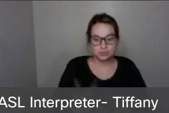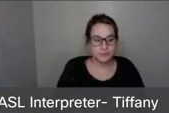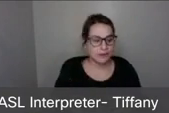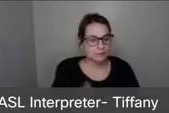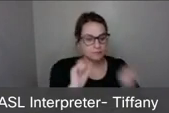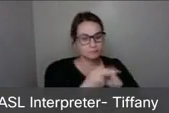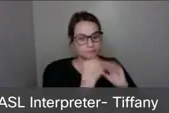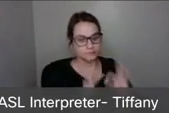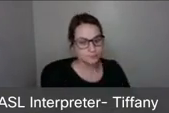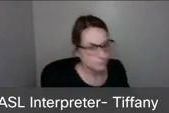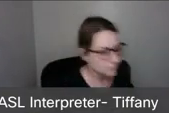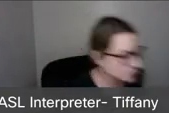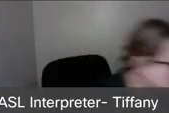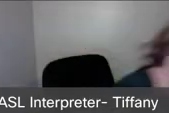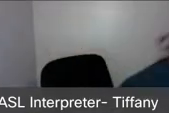Thank you.